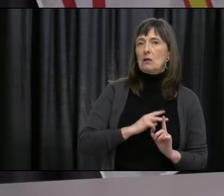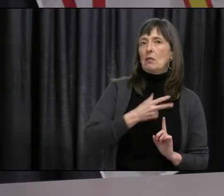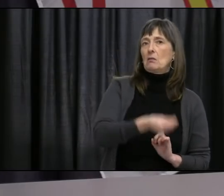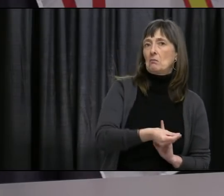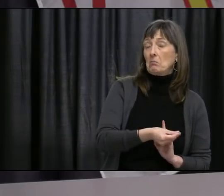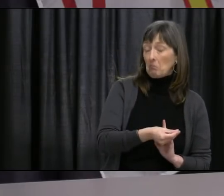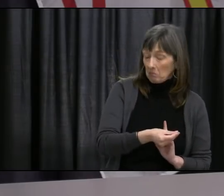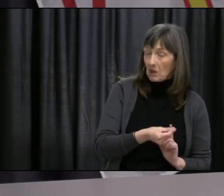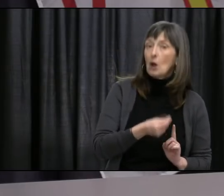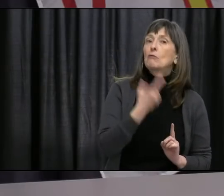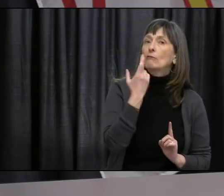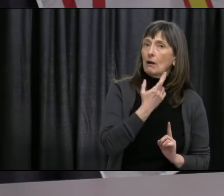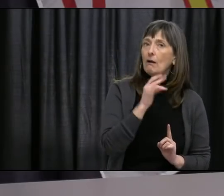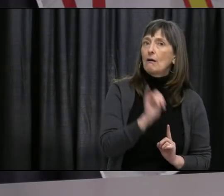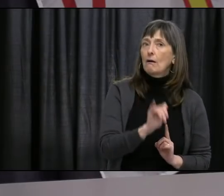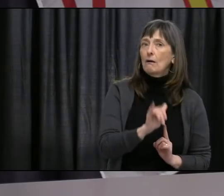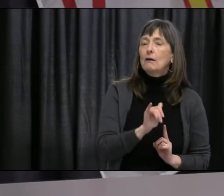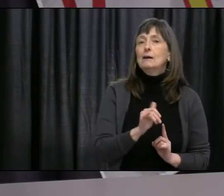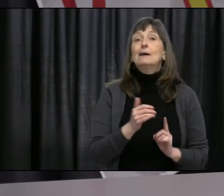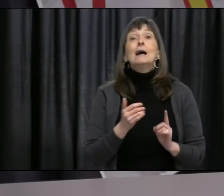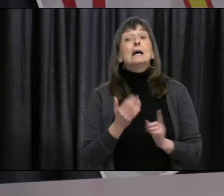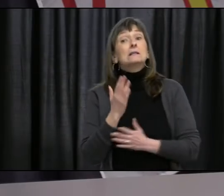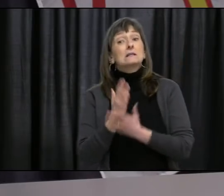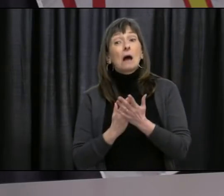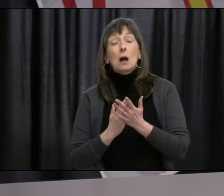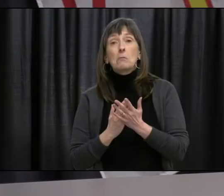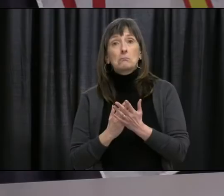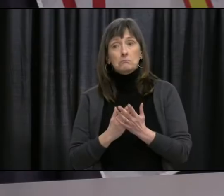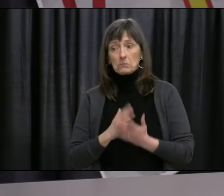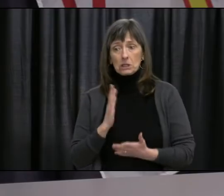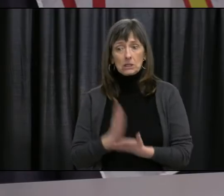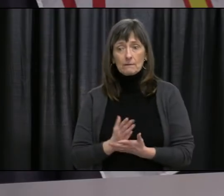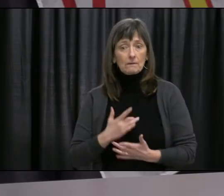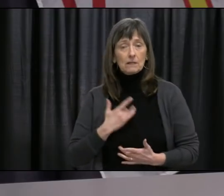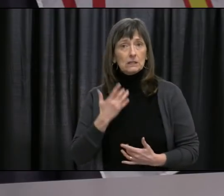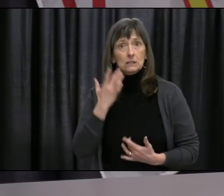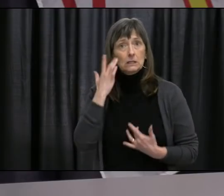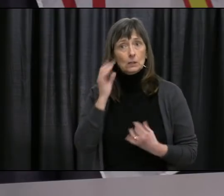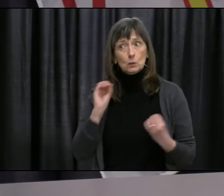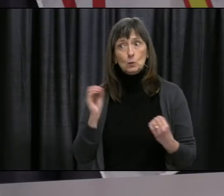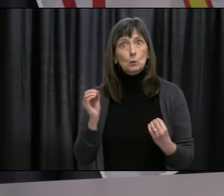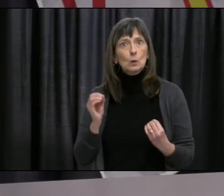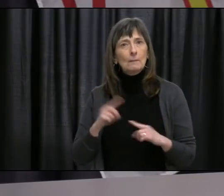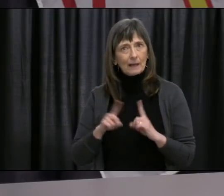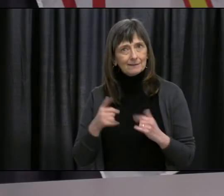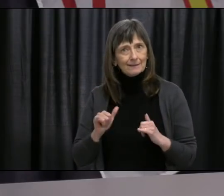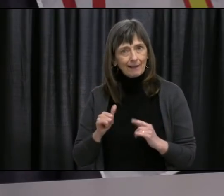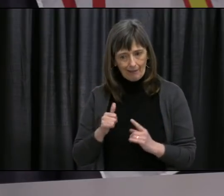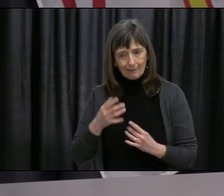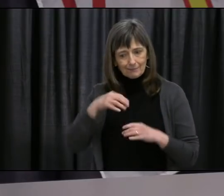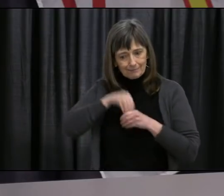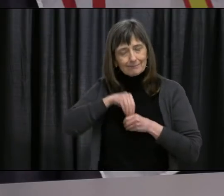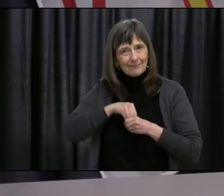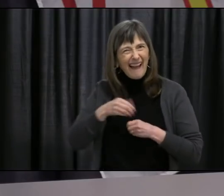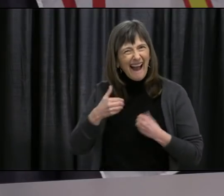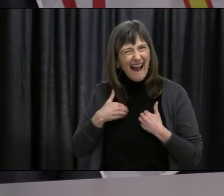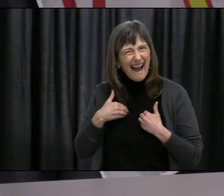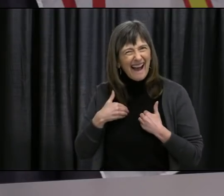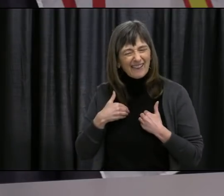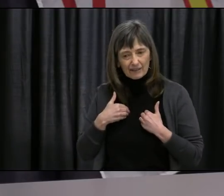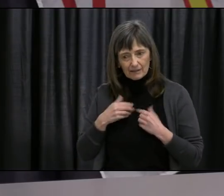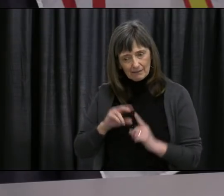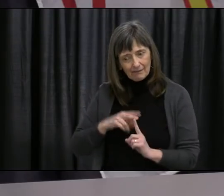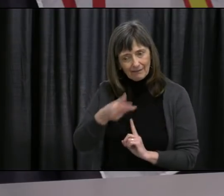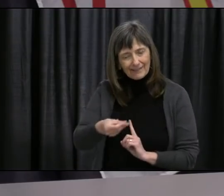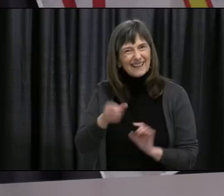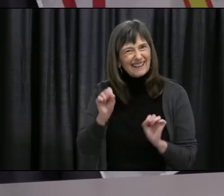have been some reports of people never getting sick, but still being able to transmit the disease. So because of